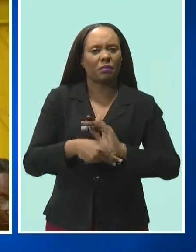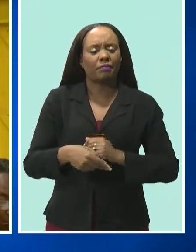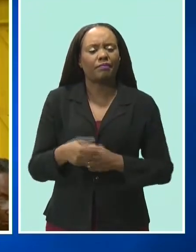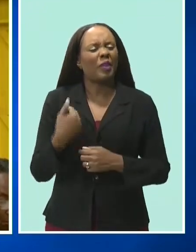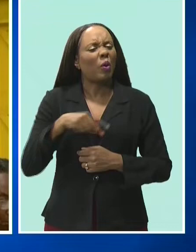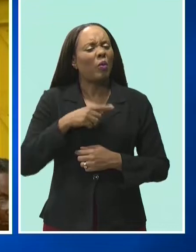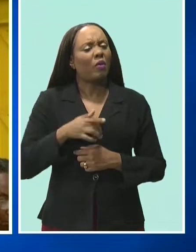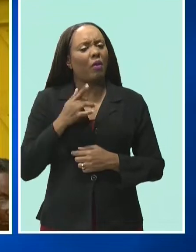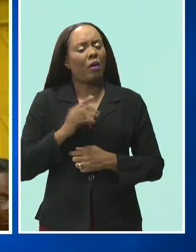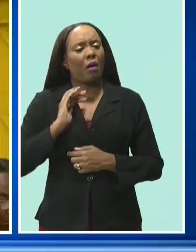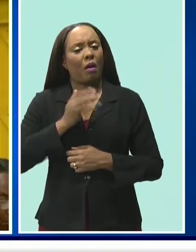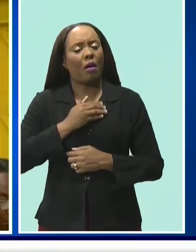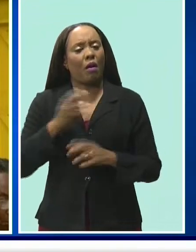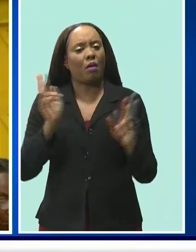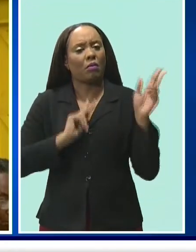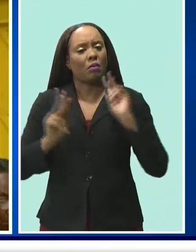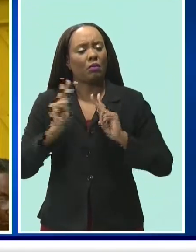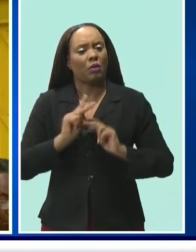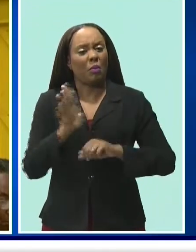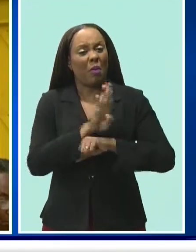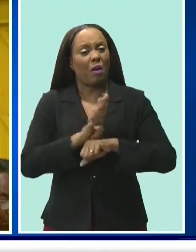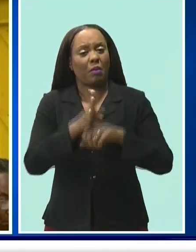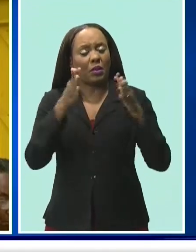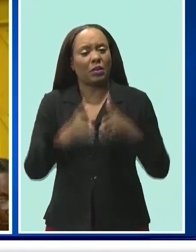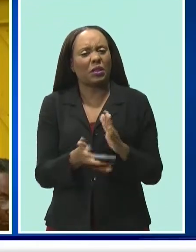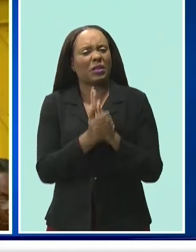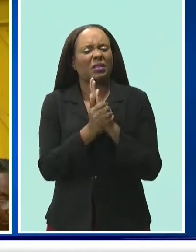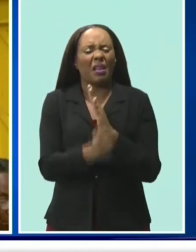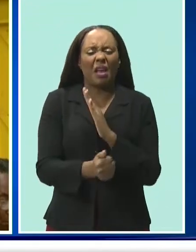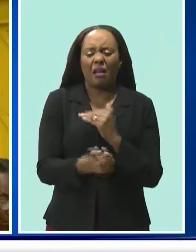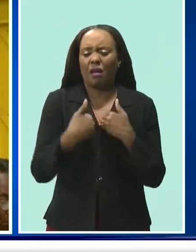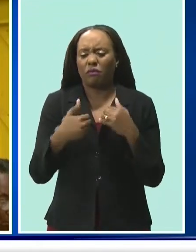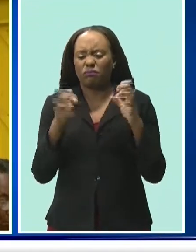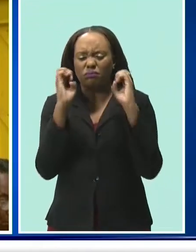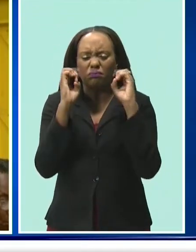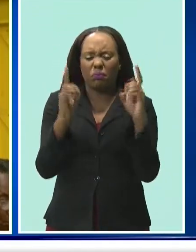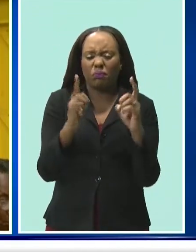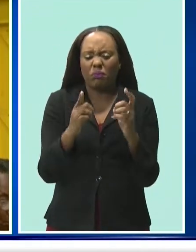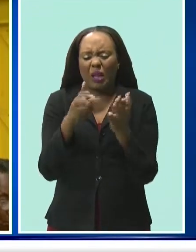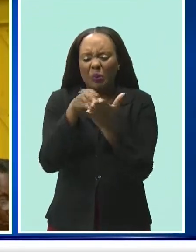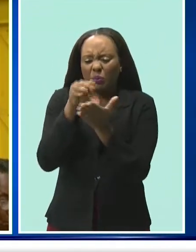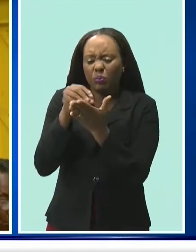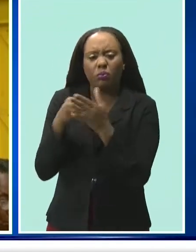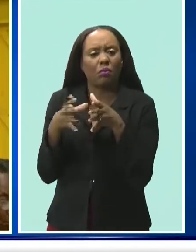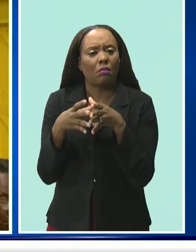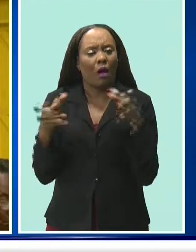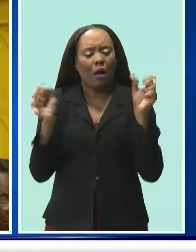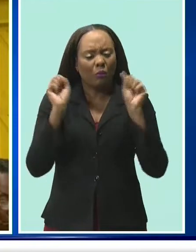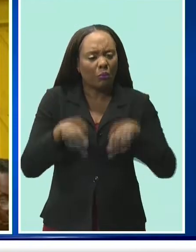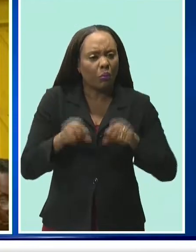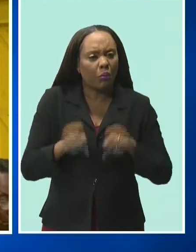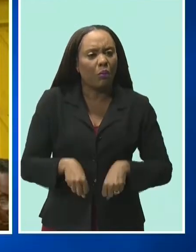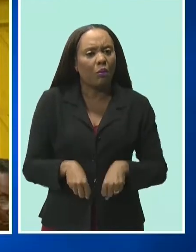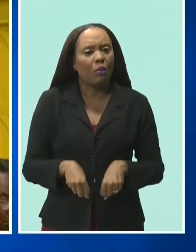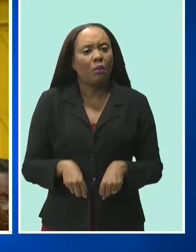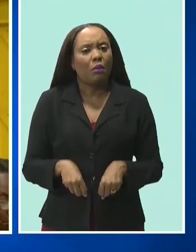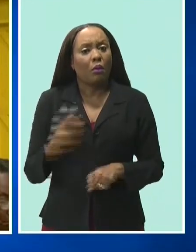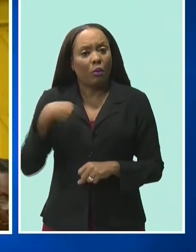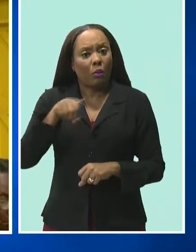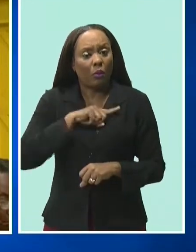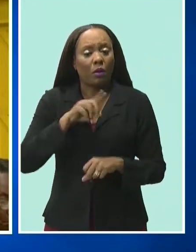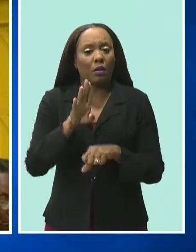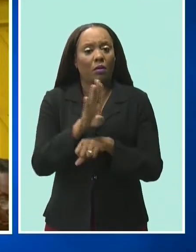are sufficiently talented, intelligent, educated and capable to be